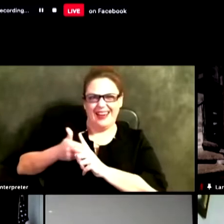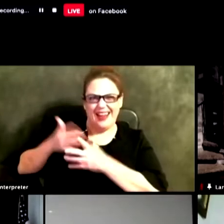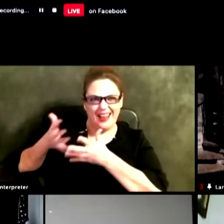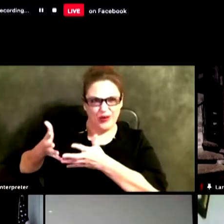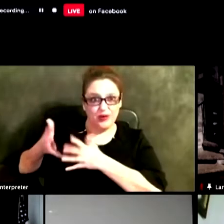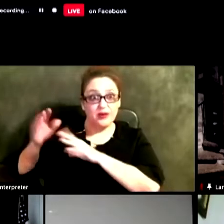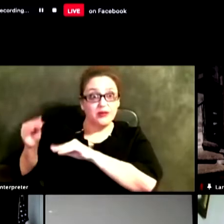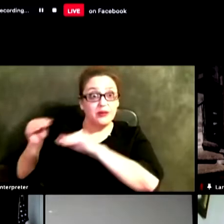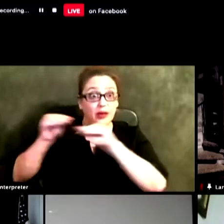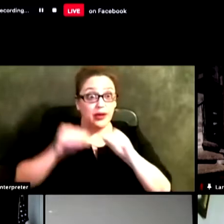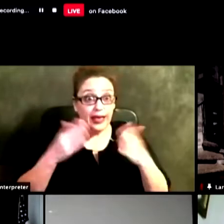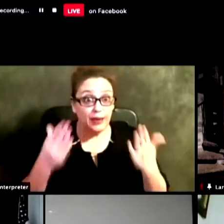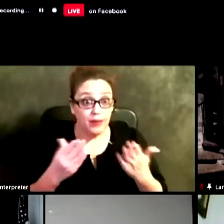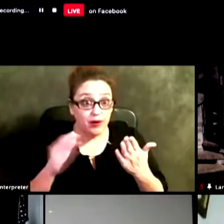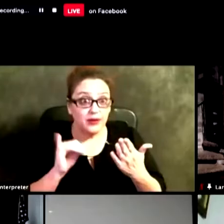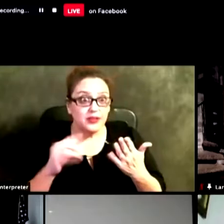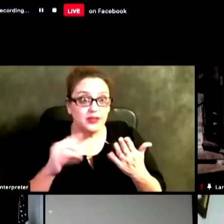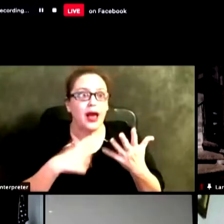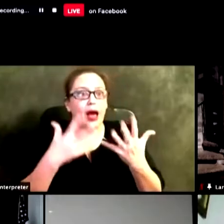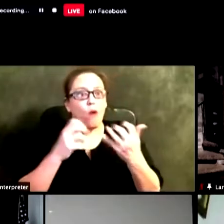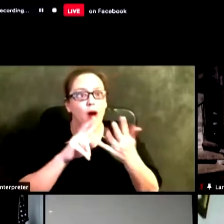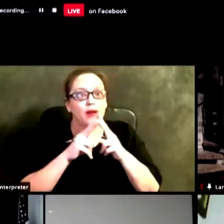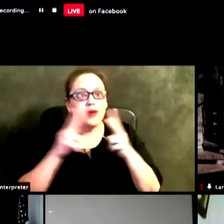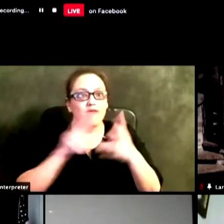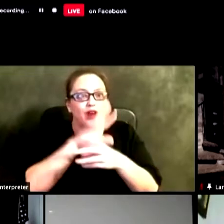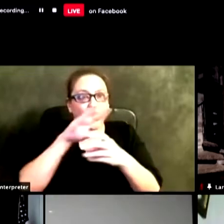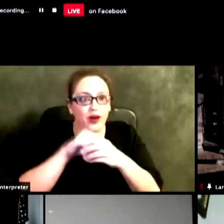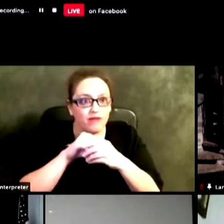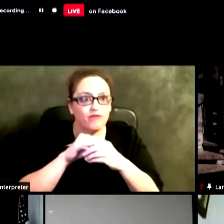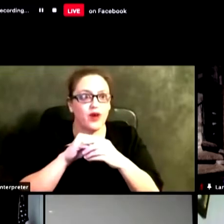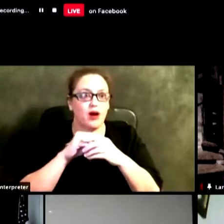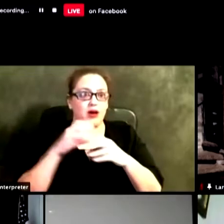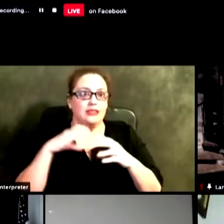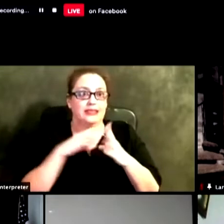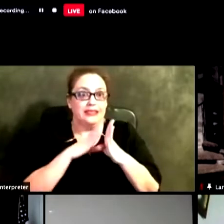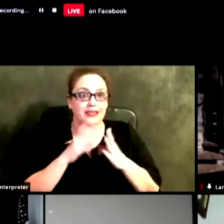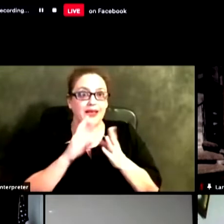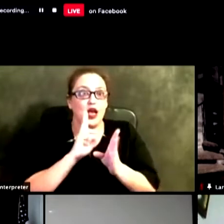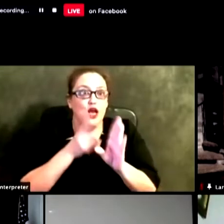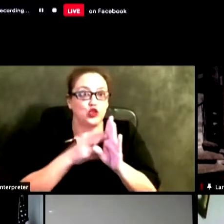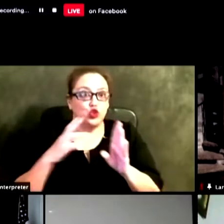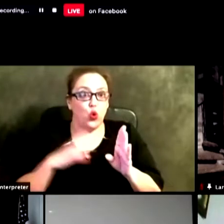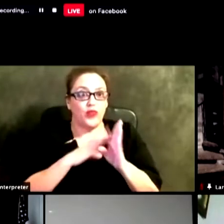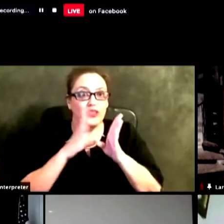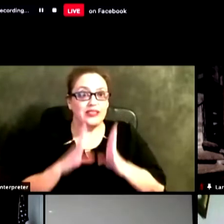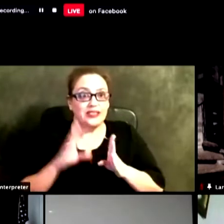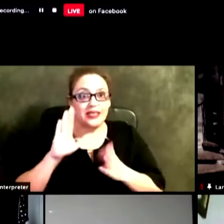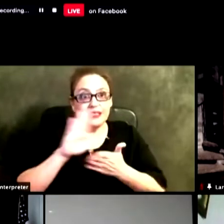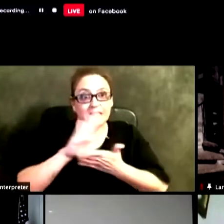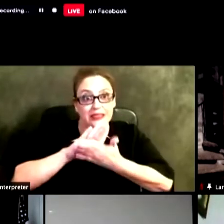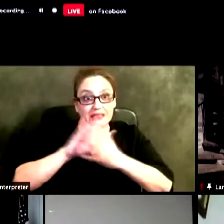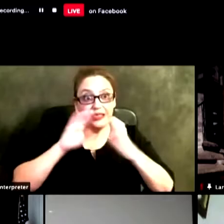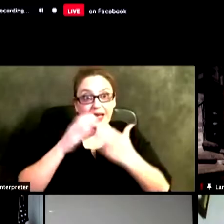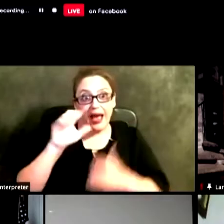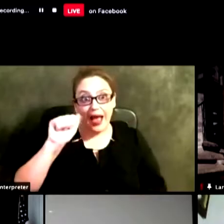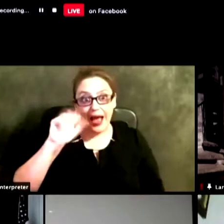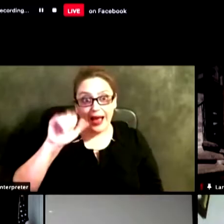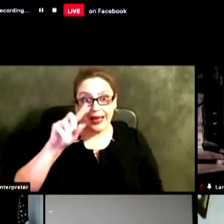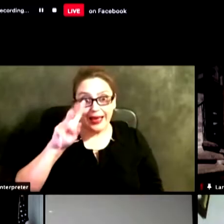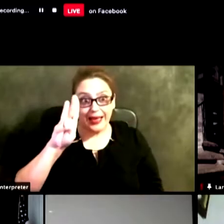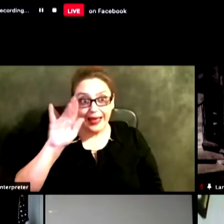was like, you know what? I'm going to be an engaged citizen and I'm going to join the Citizens Academy, the last Citizens Academy that took place in the Poplar